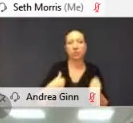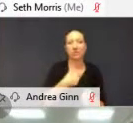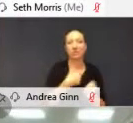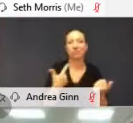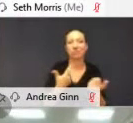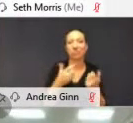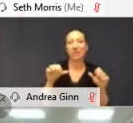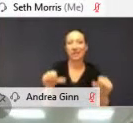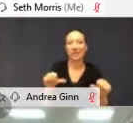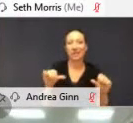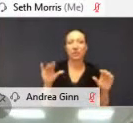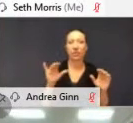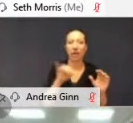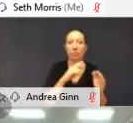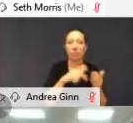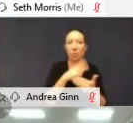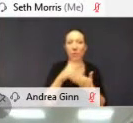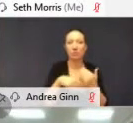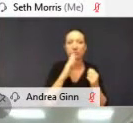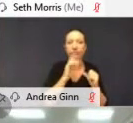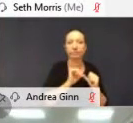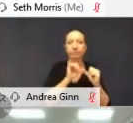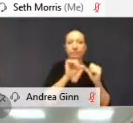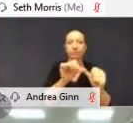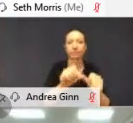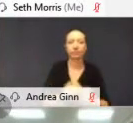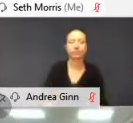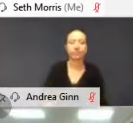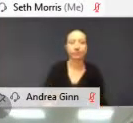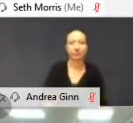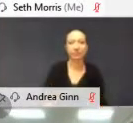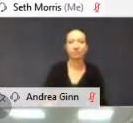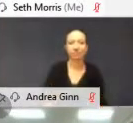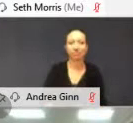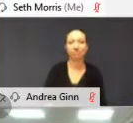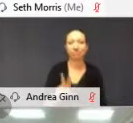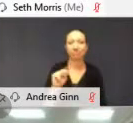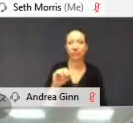that continues. Nicole.